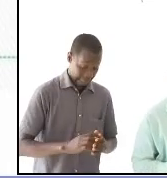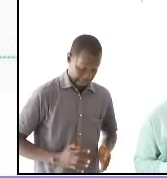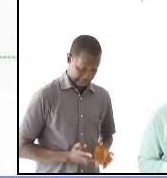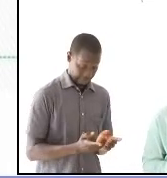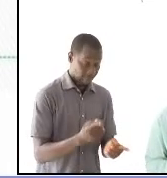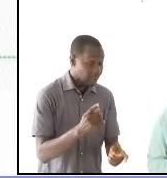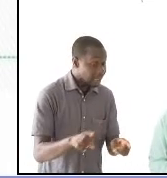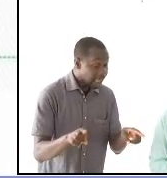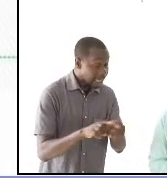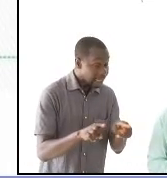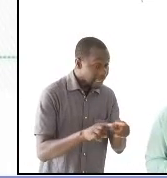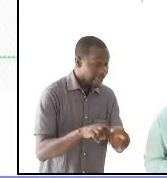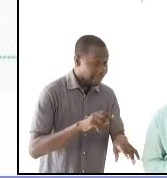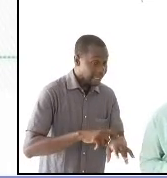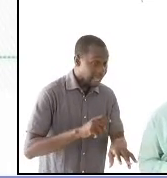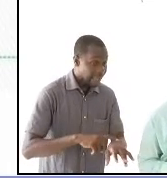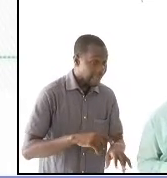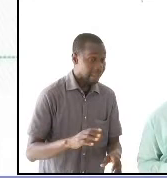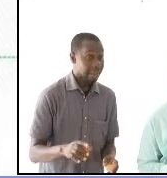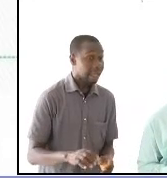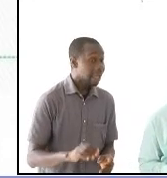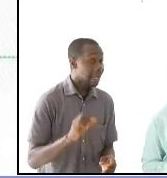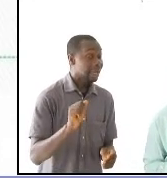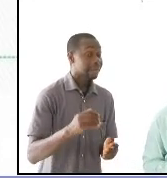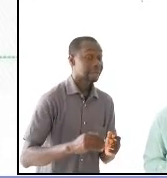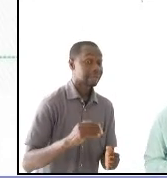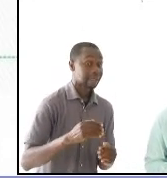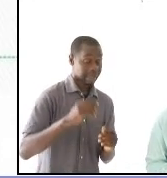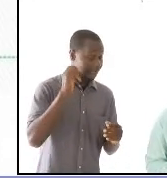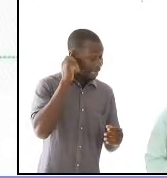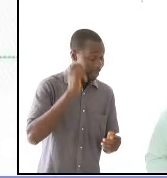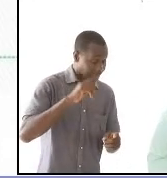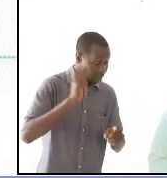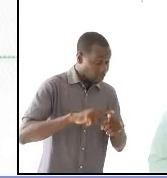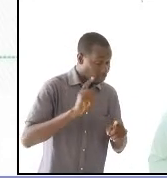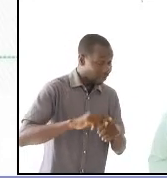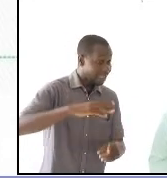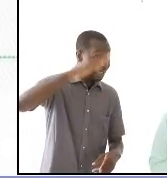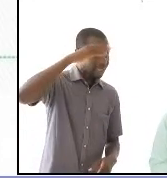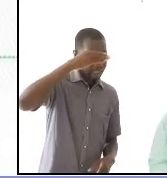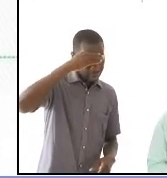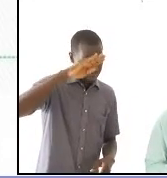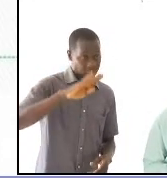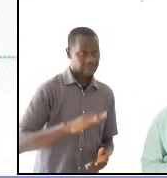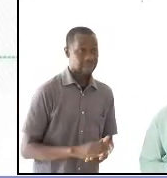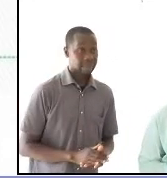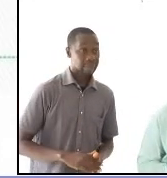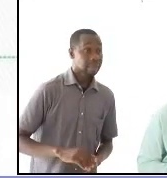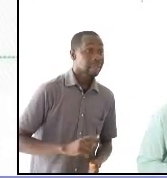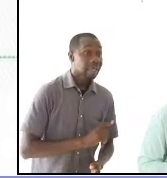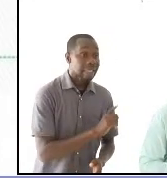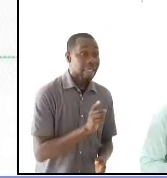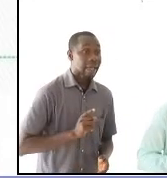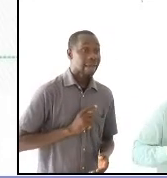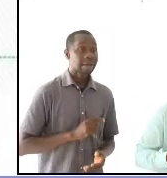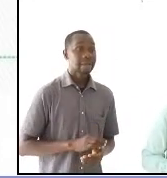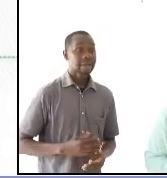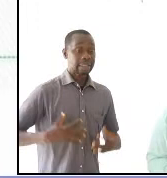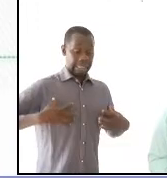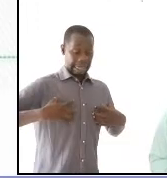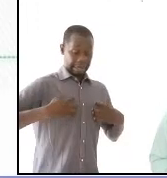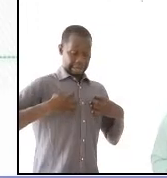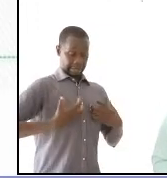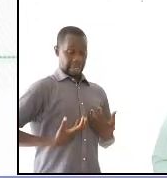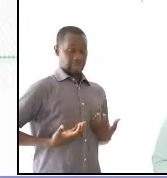roughly age, at around that age, the girl appears to be growing faster than the boy. They have, the breast